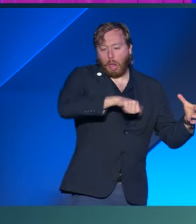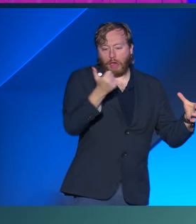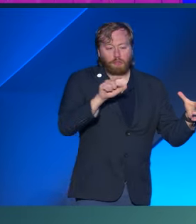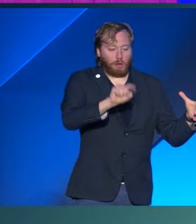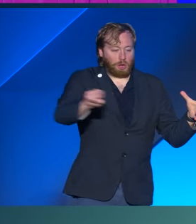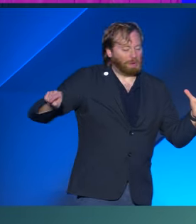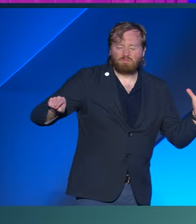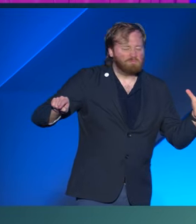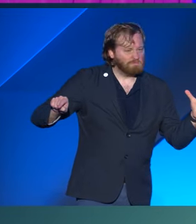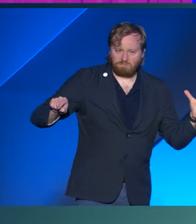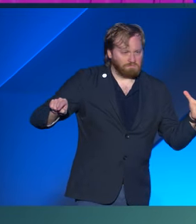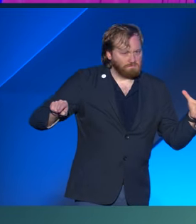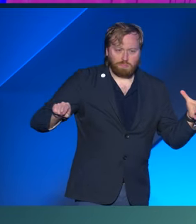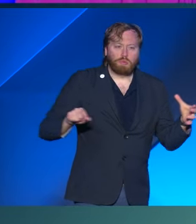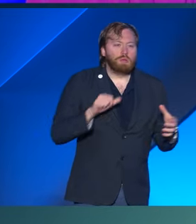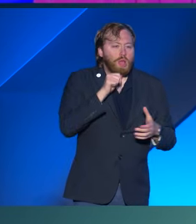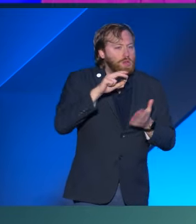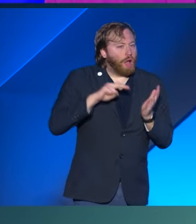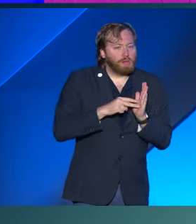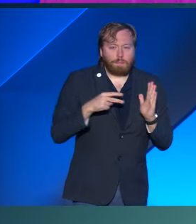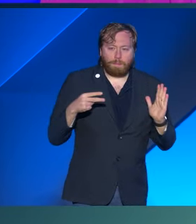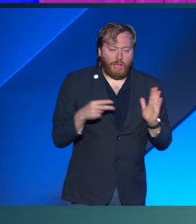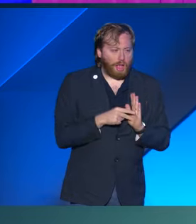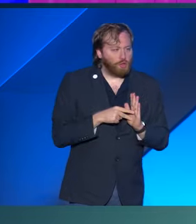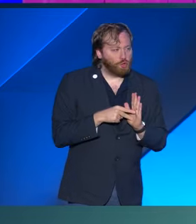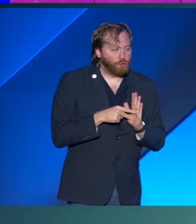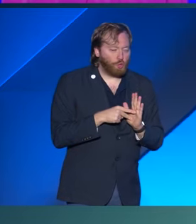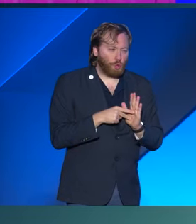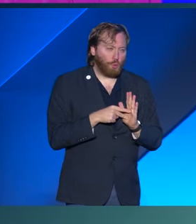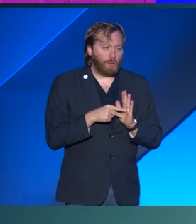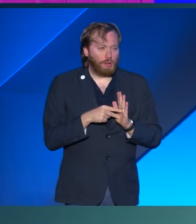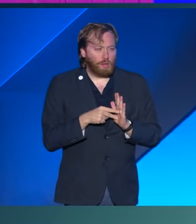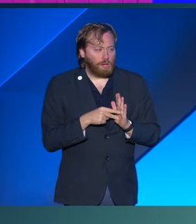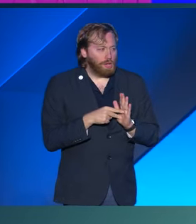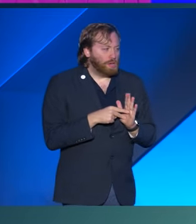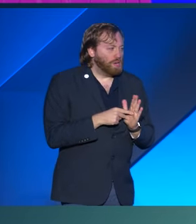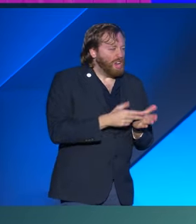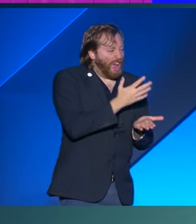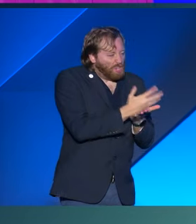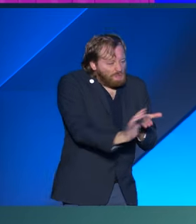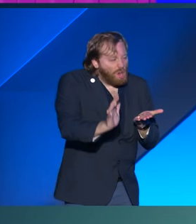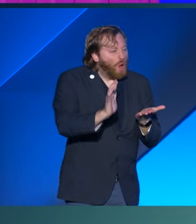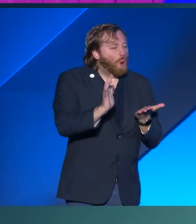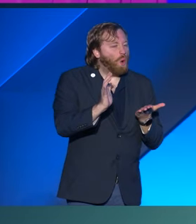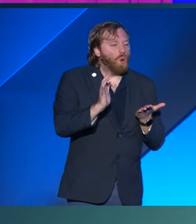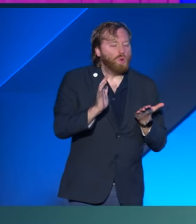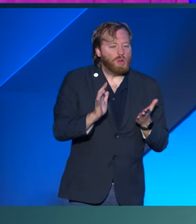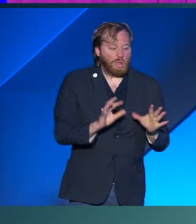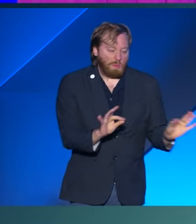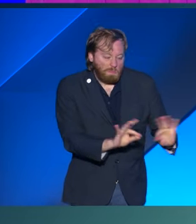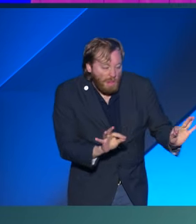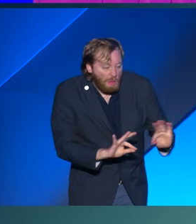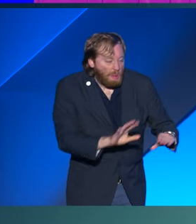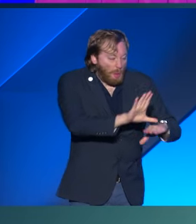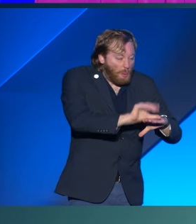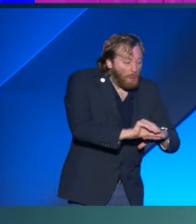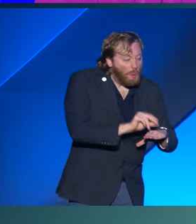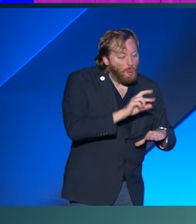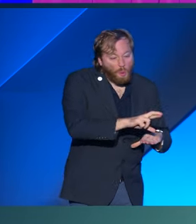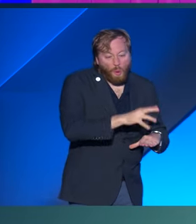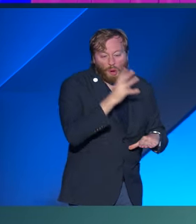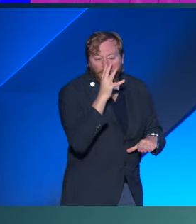DEI is not meant to exclude, to minimize, or disregard. DEI is